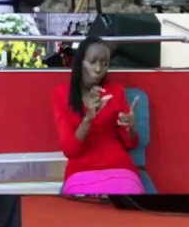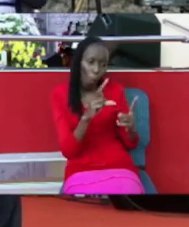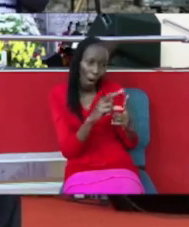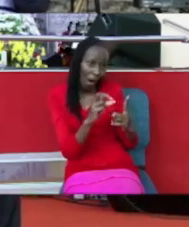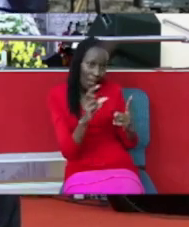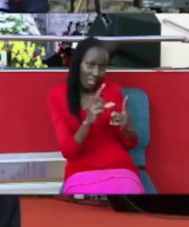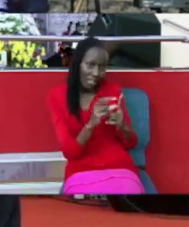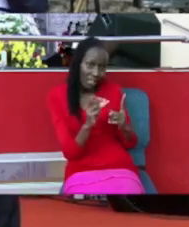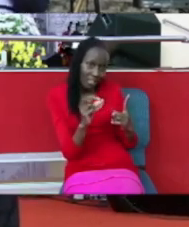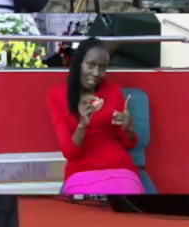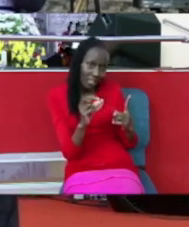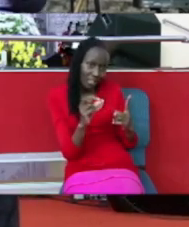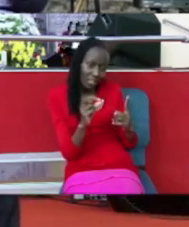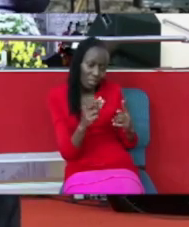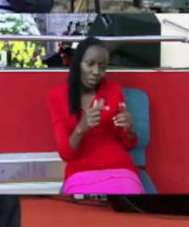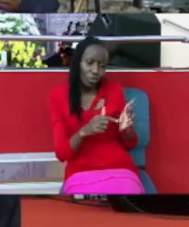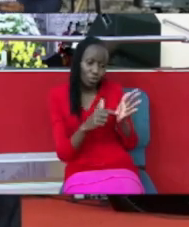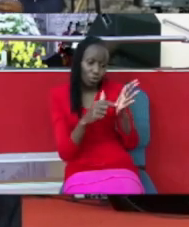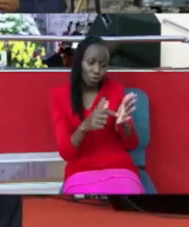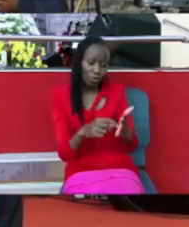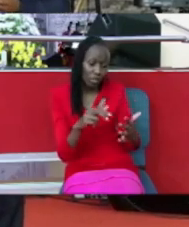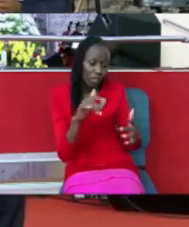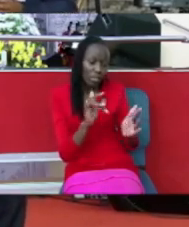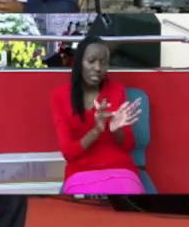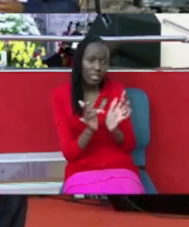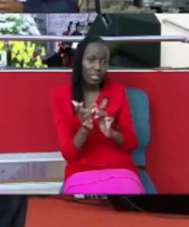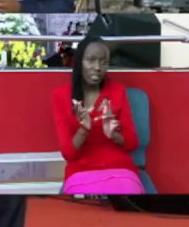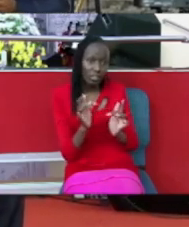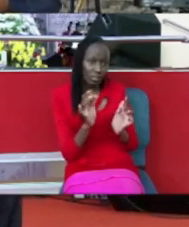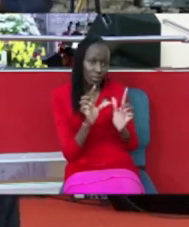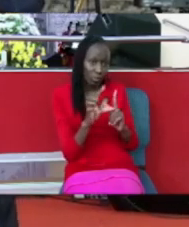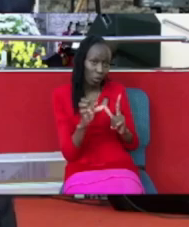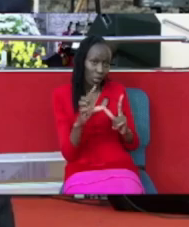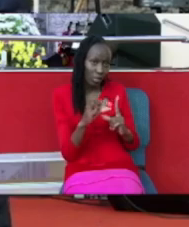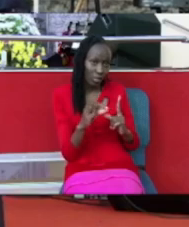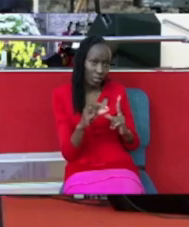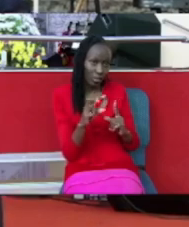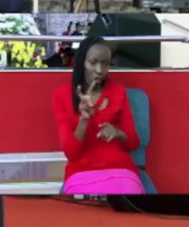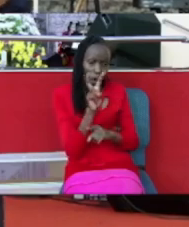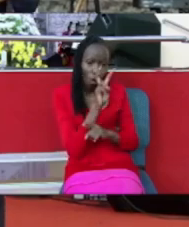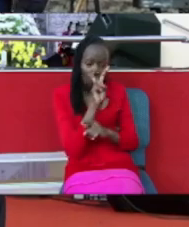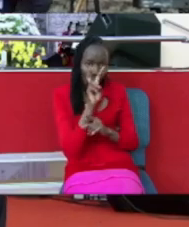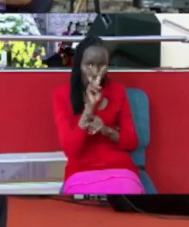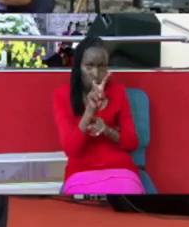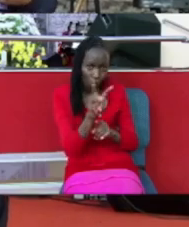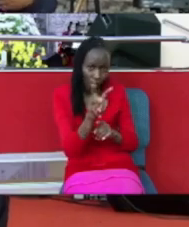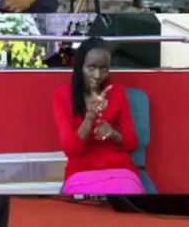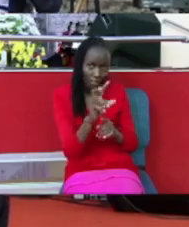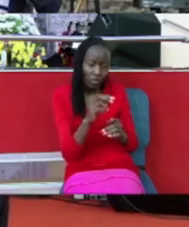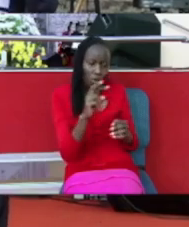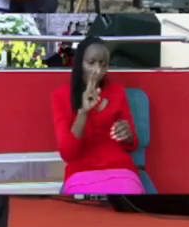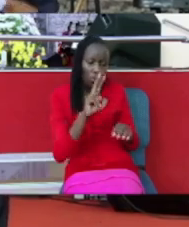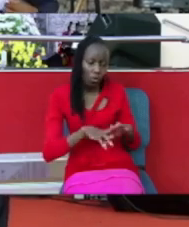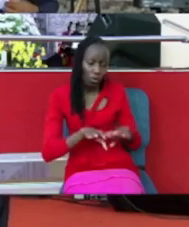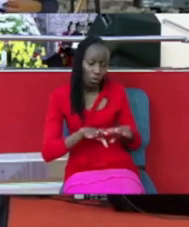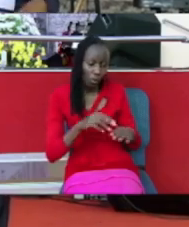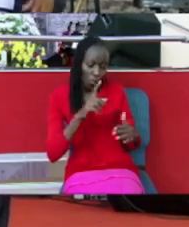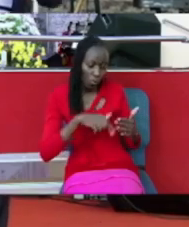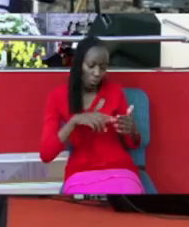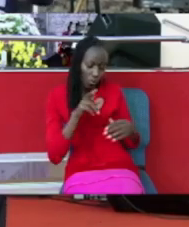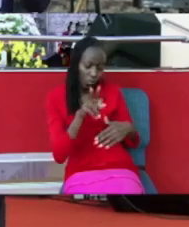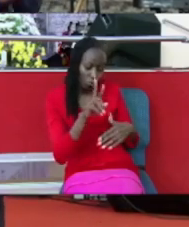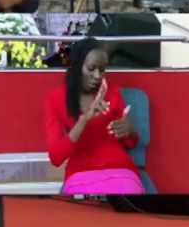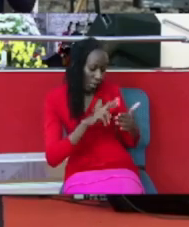maneno ambayo inajitokeza pale. Focus on what you are reading and what it may mean to you. Lenga kwa unayoyasoma